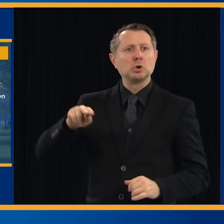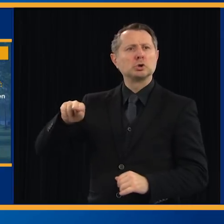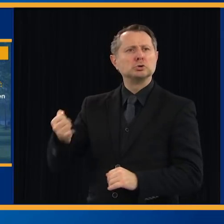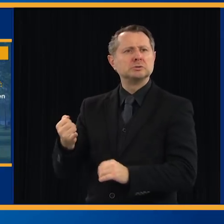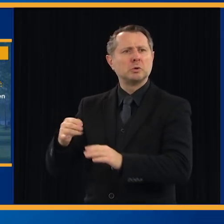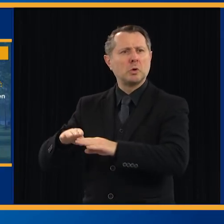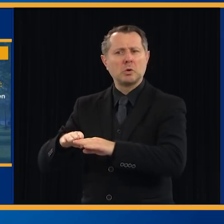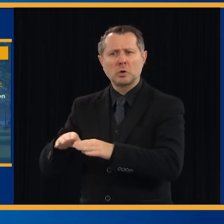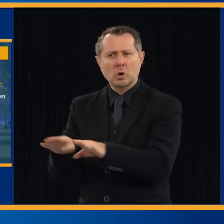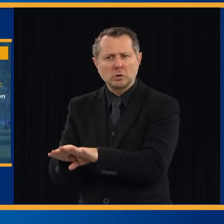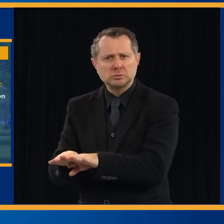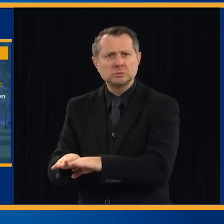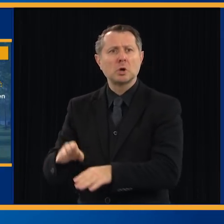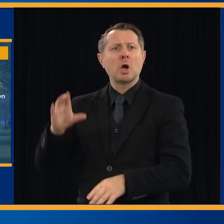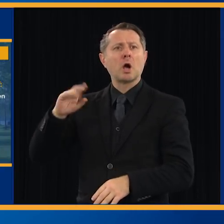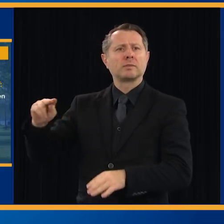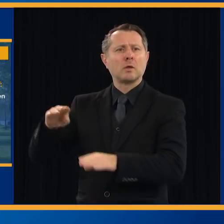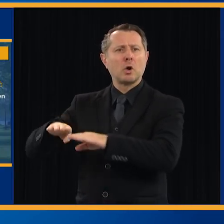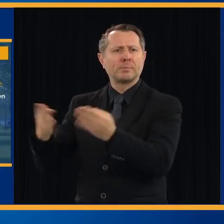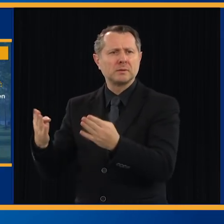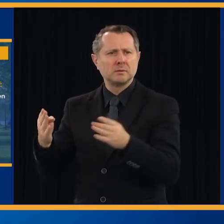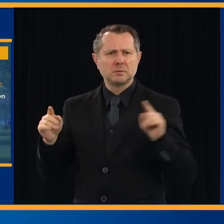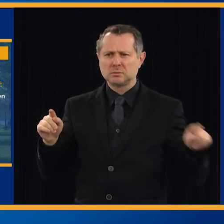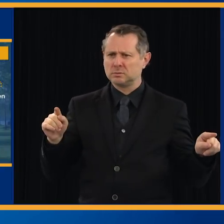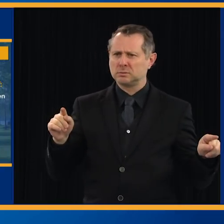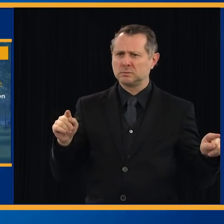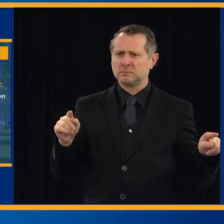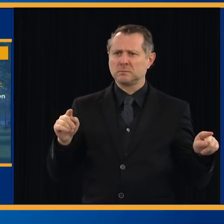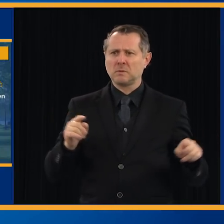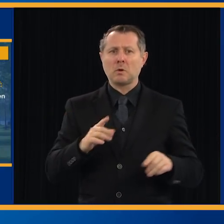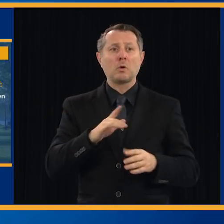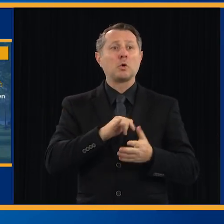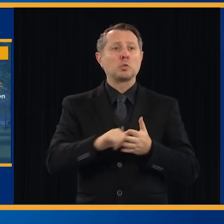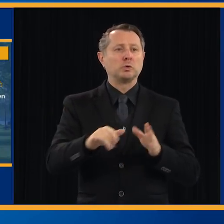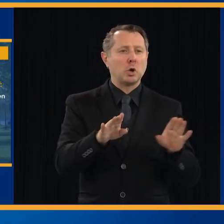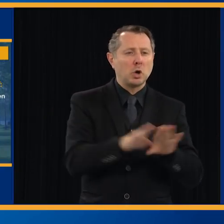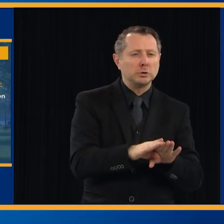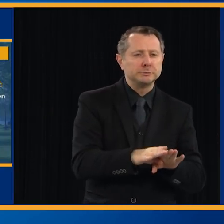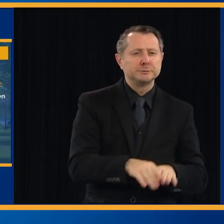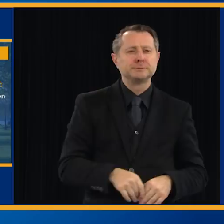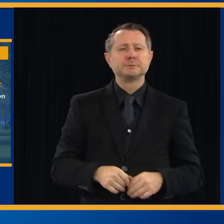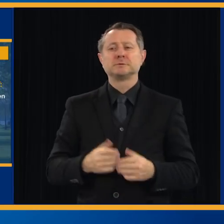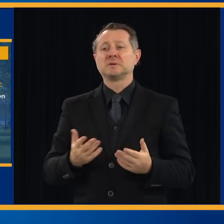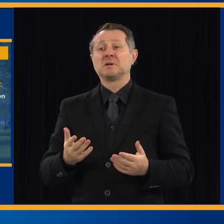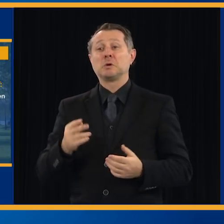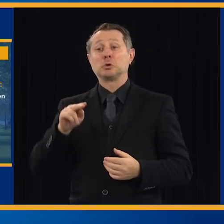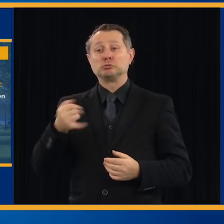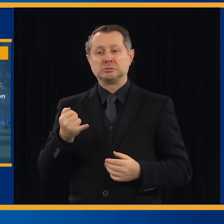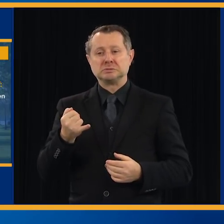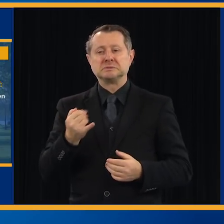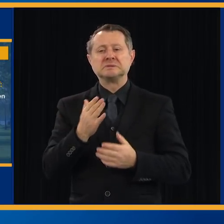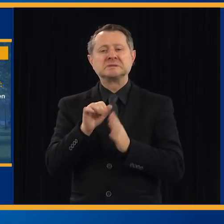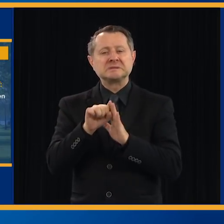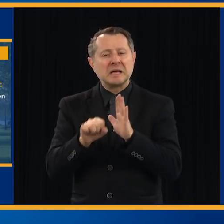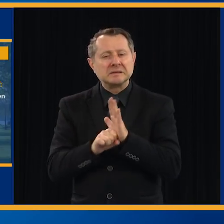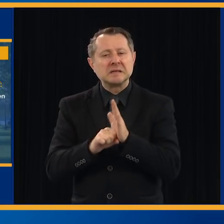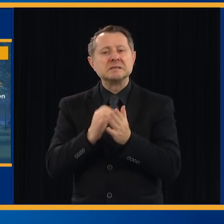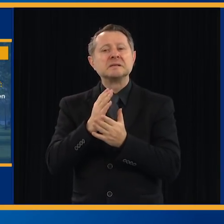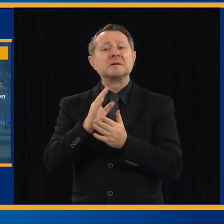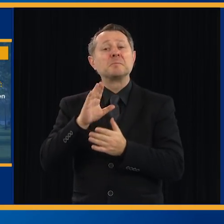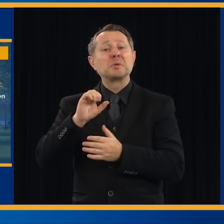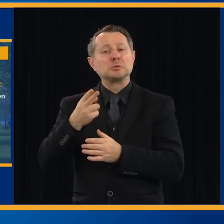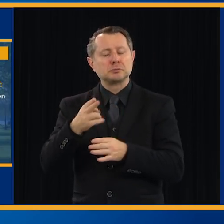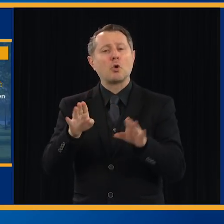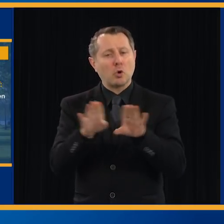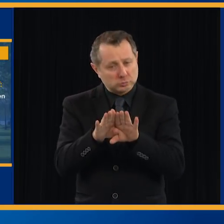open. New York, our beaches are closed. In New Jersey, the state beaches are